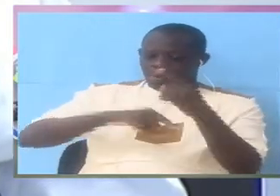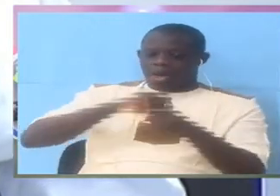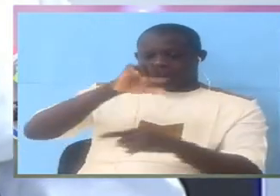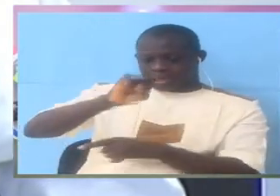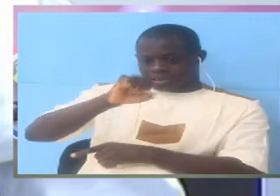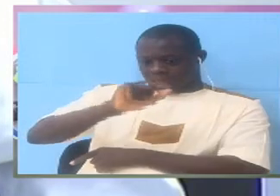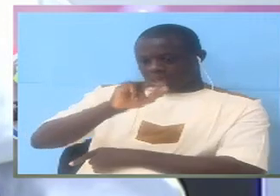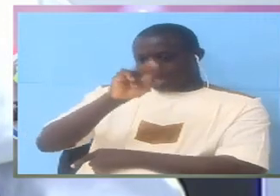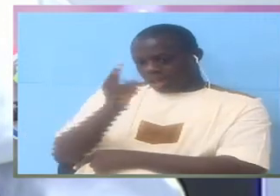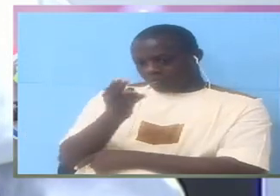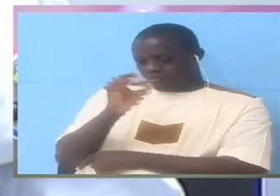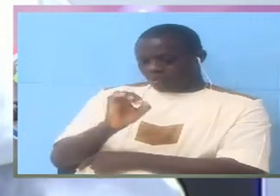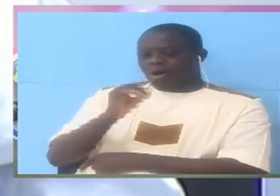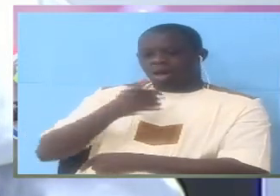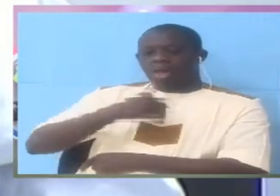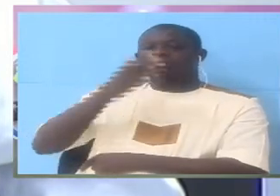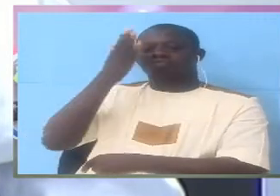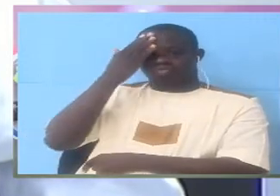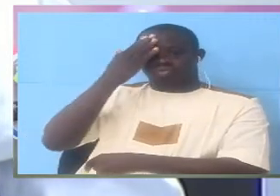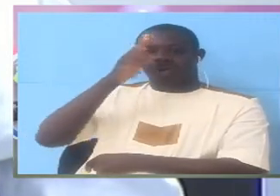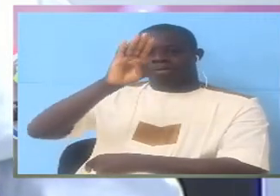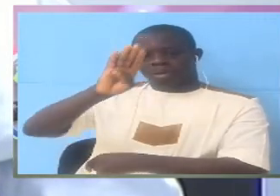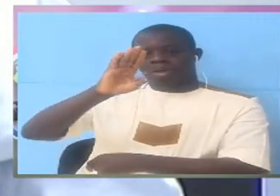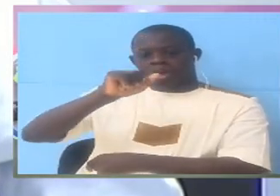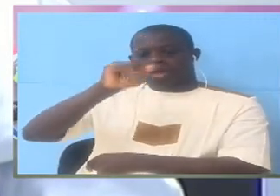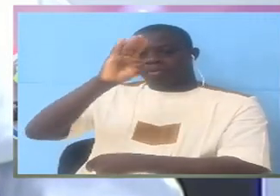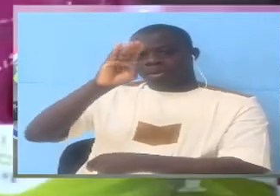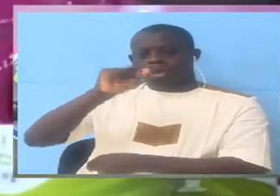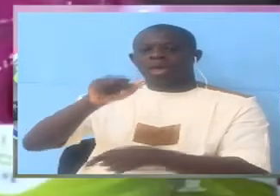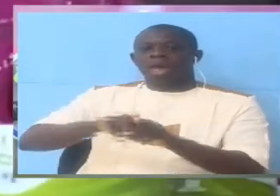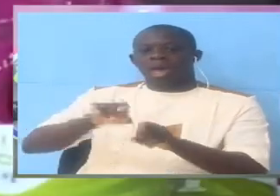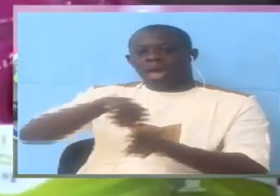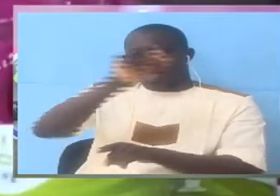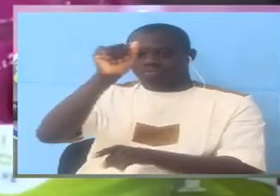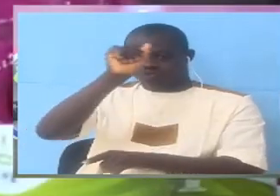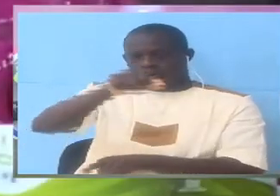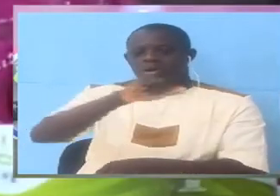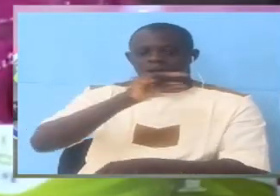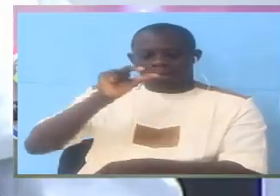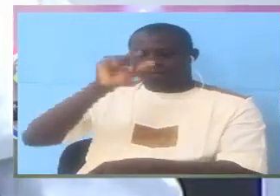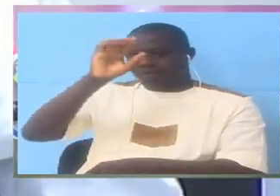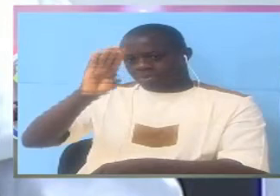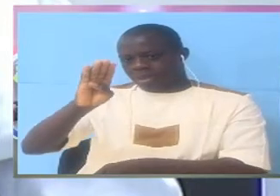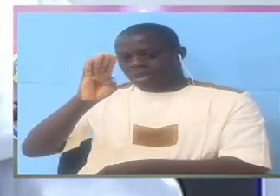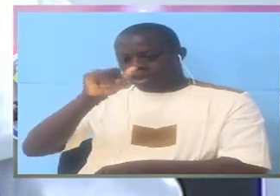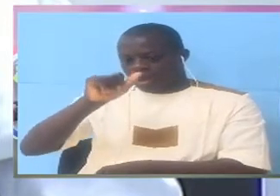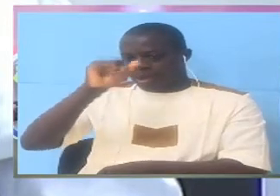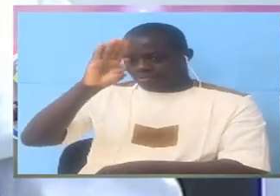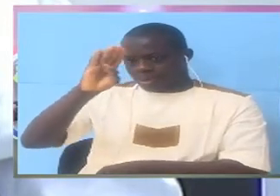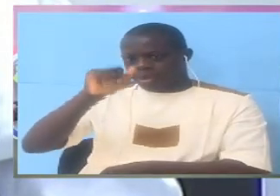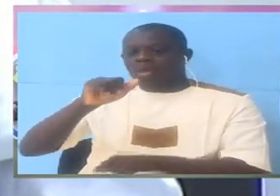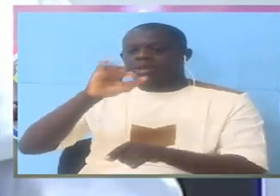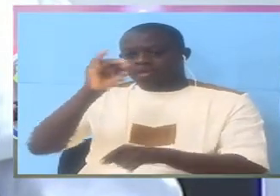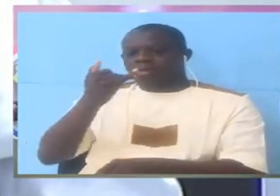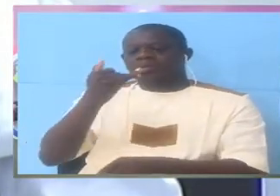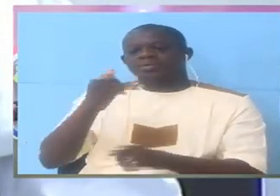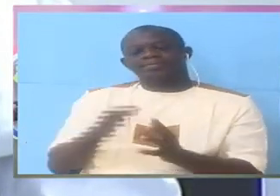that, I know my own. I know that I am the Saho there. And you told me Baba Falanet. And your name is Baba too,